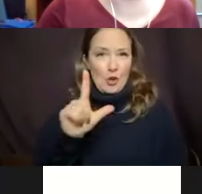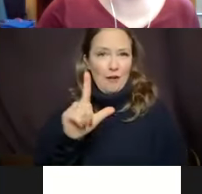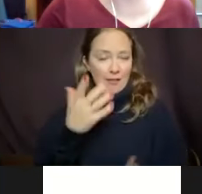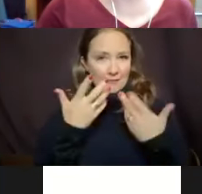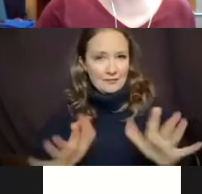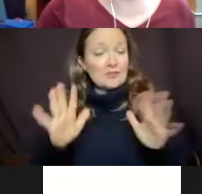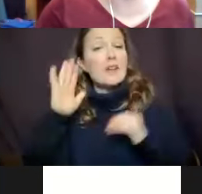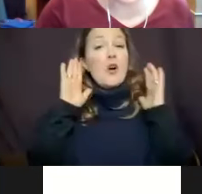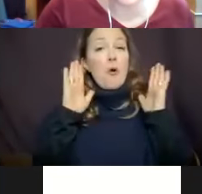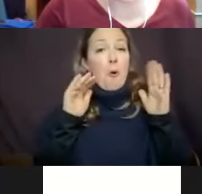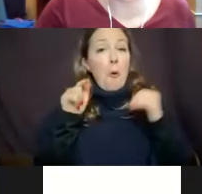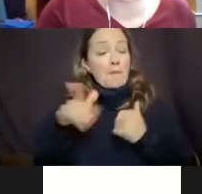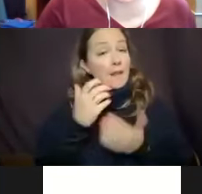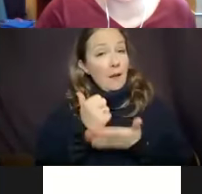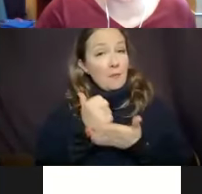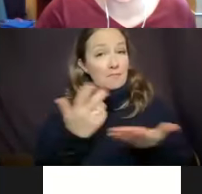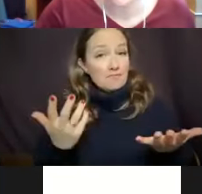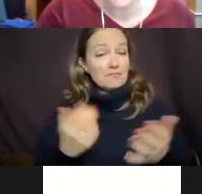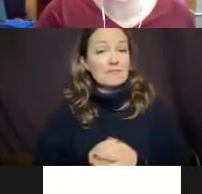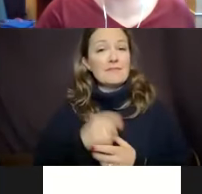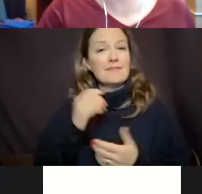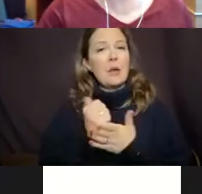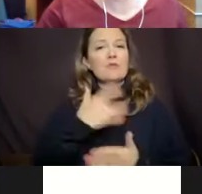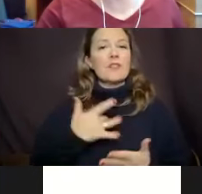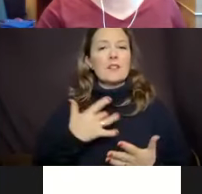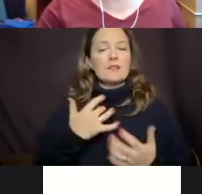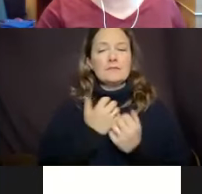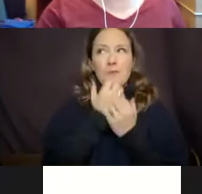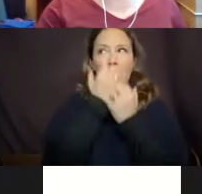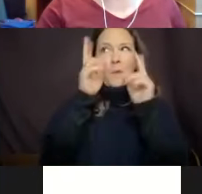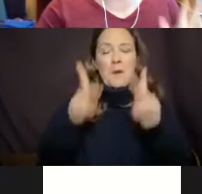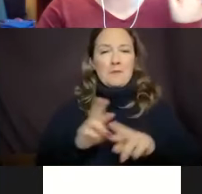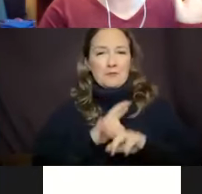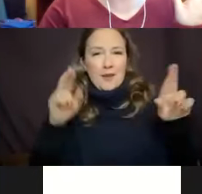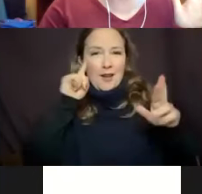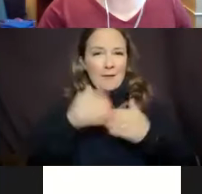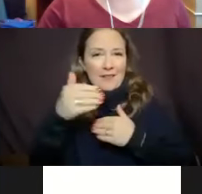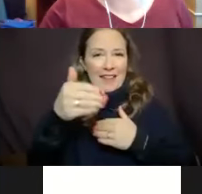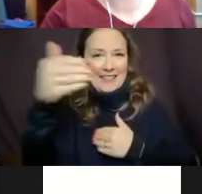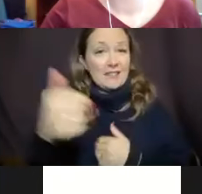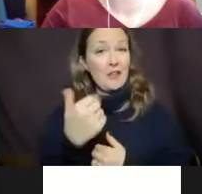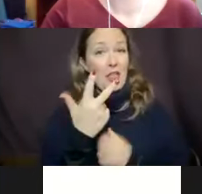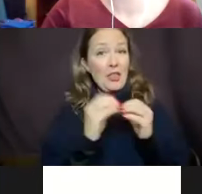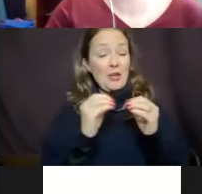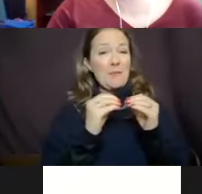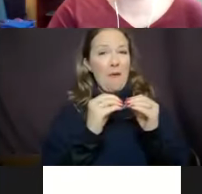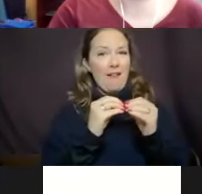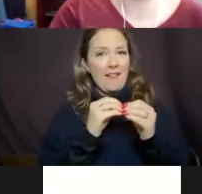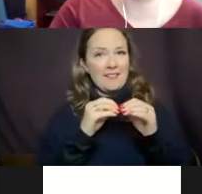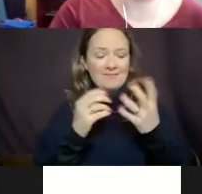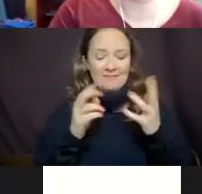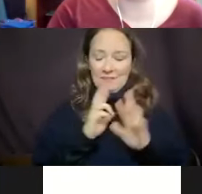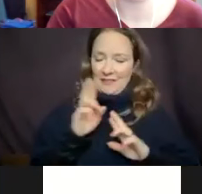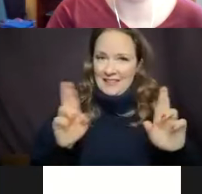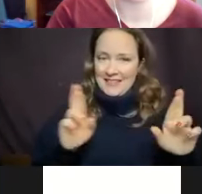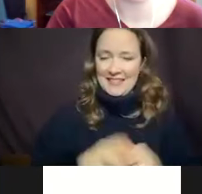hope that was helpful in warming you up for the coming prompts. We've got 3 more left. I'm really